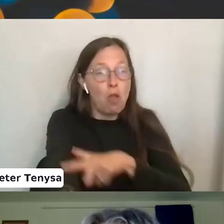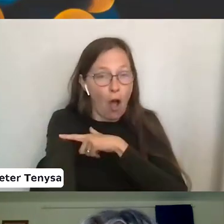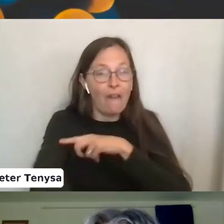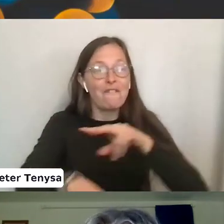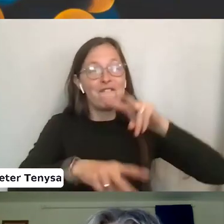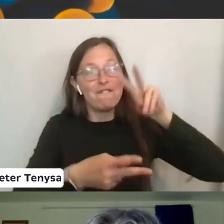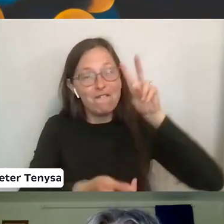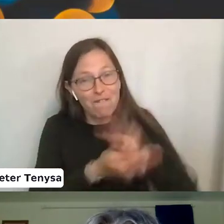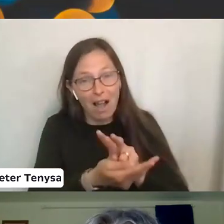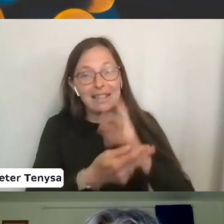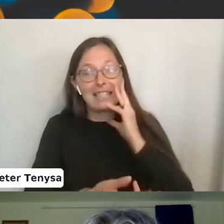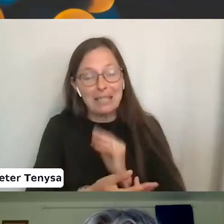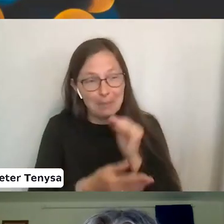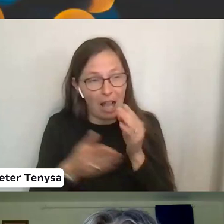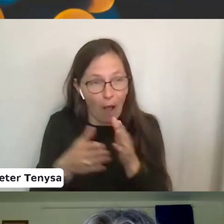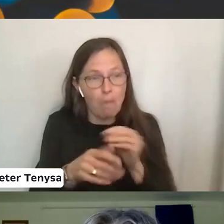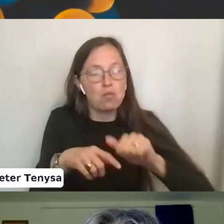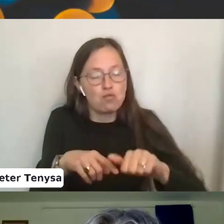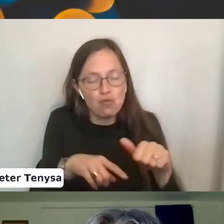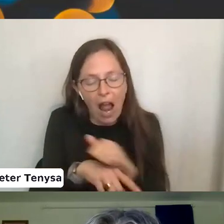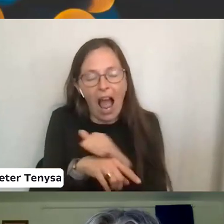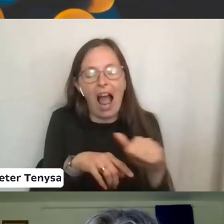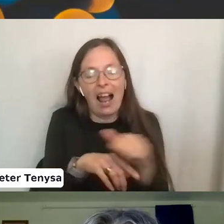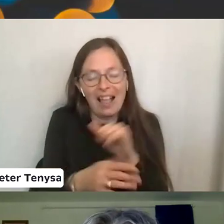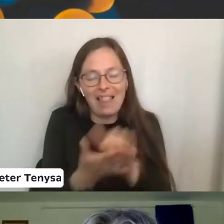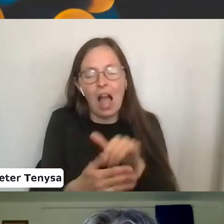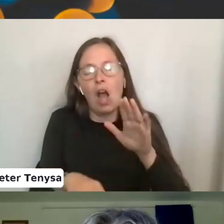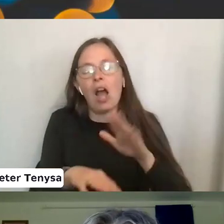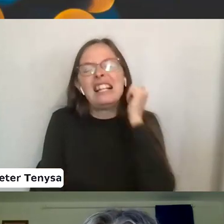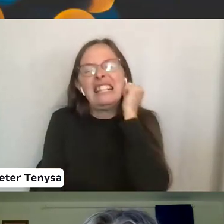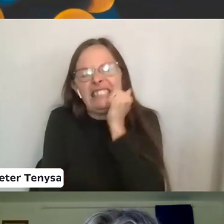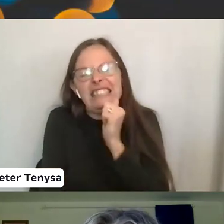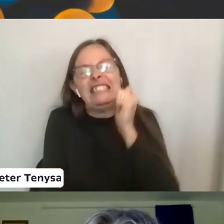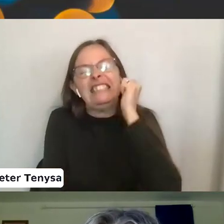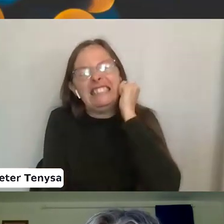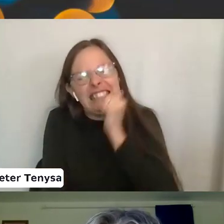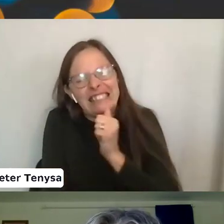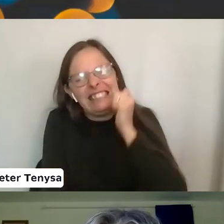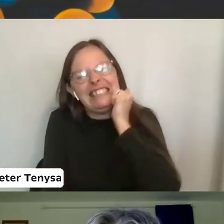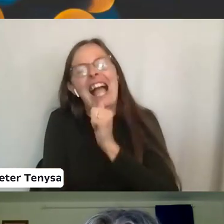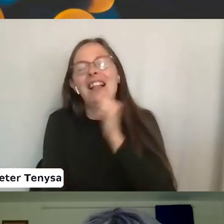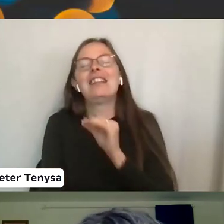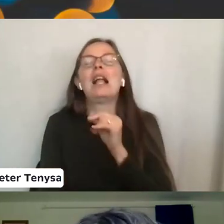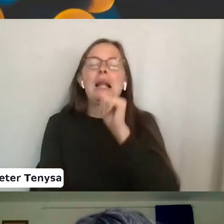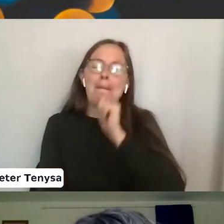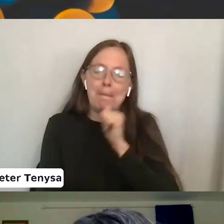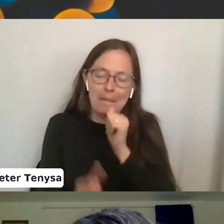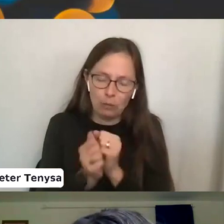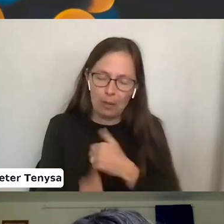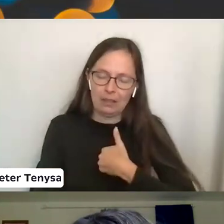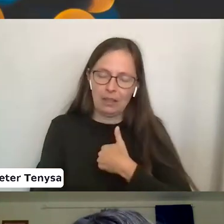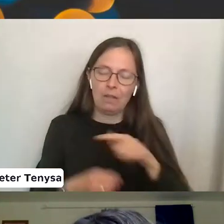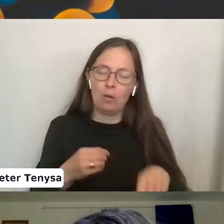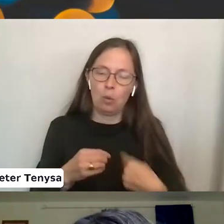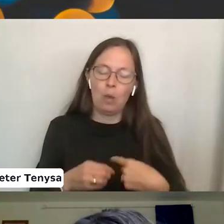of practicing that shit on a daily fucking basis and being patient with myself when I